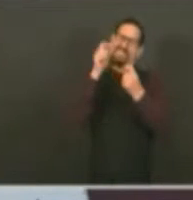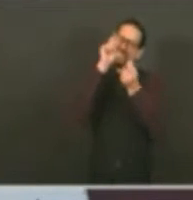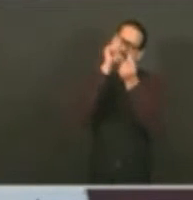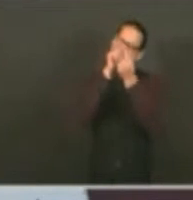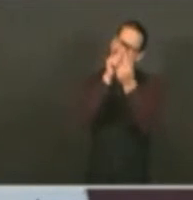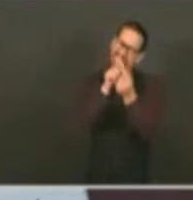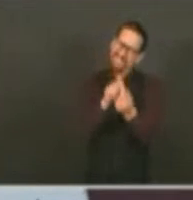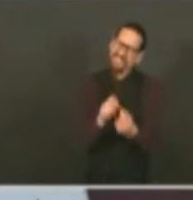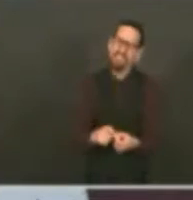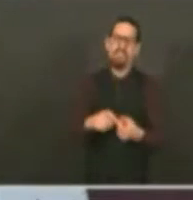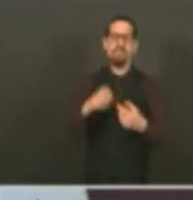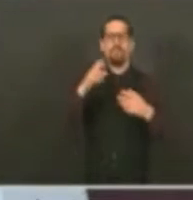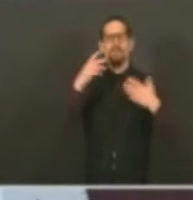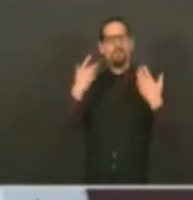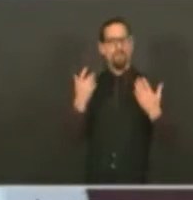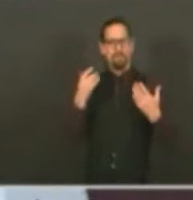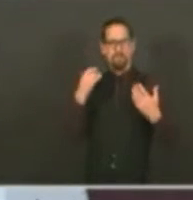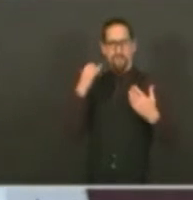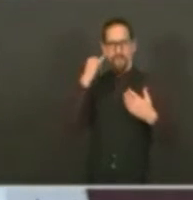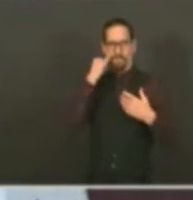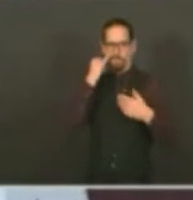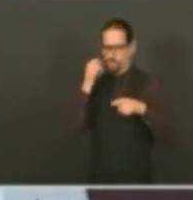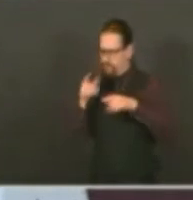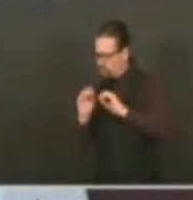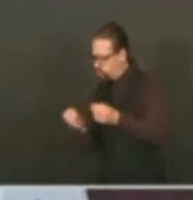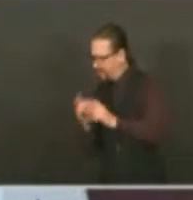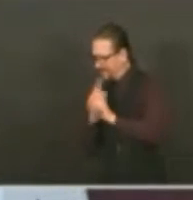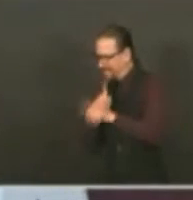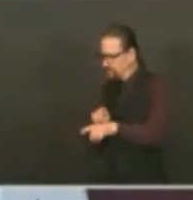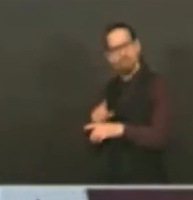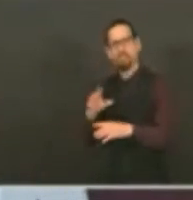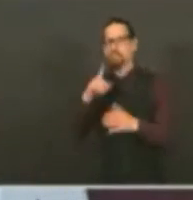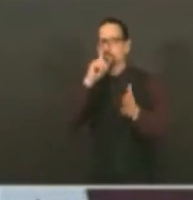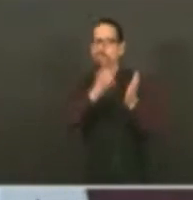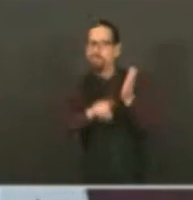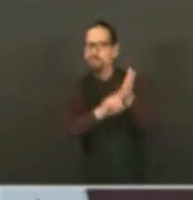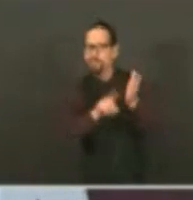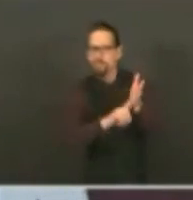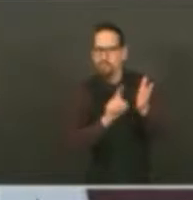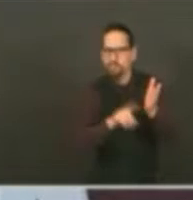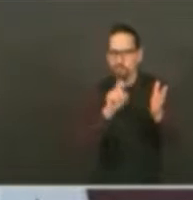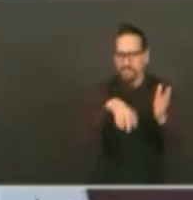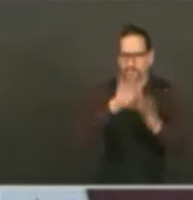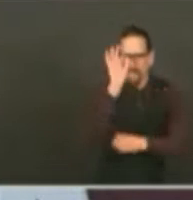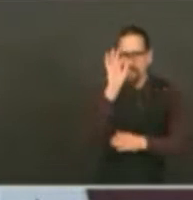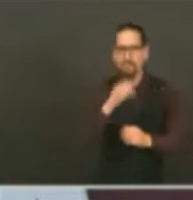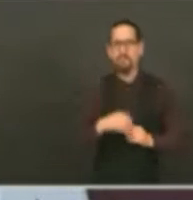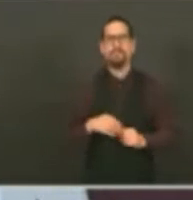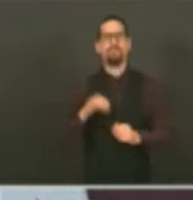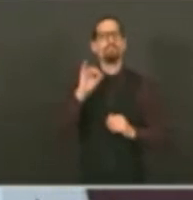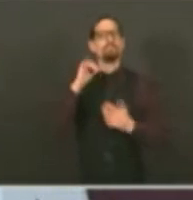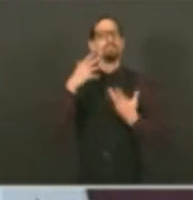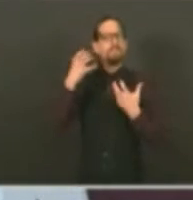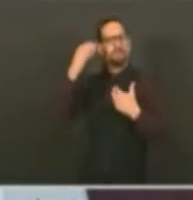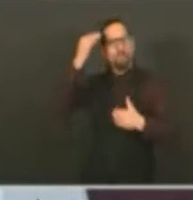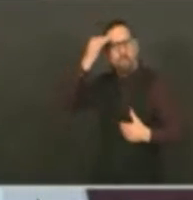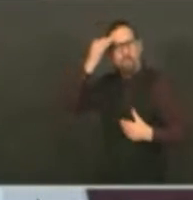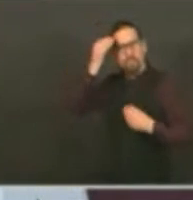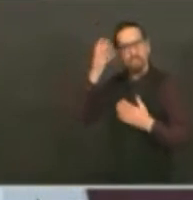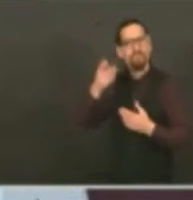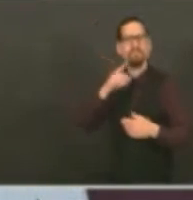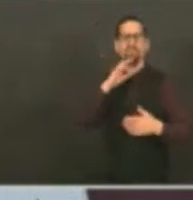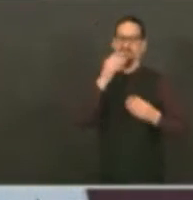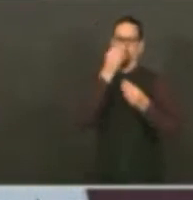to hear more from the FDA today, a little bit later today, what we do know is that tens of thousands of people have been vaccinated with both